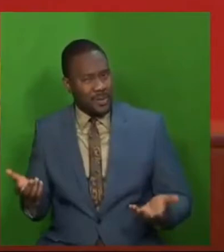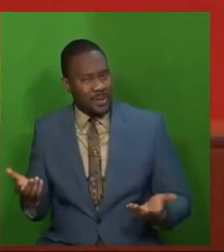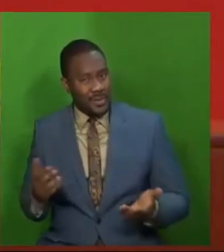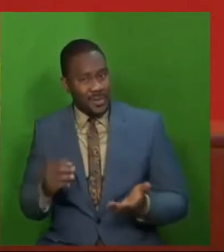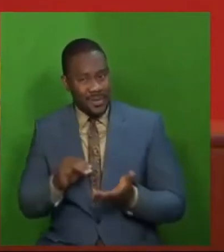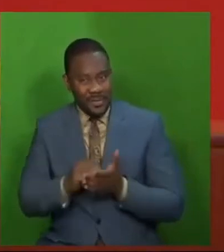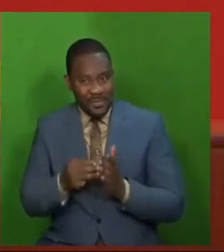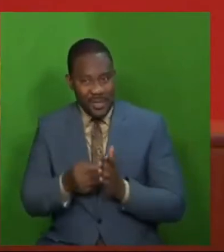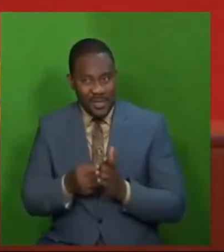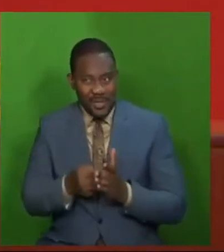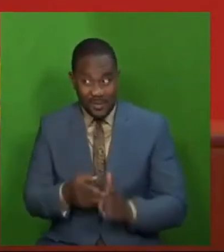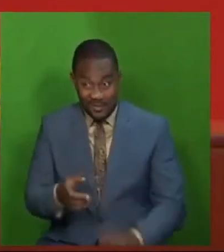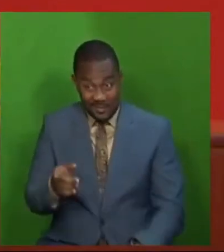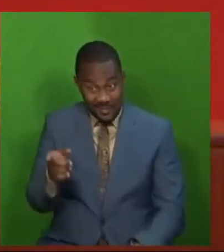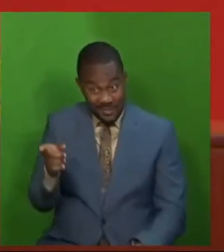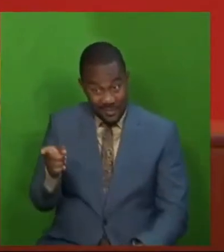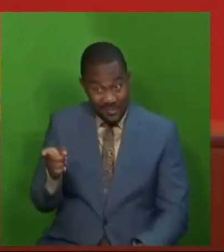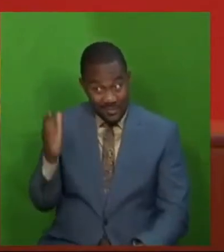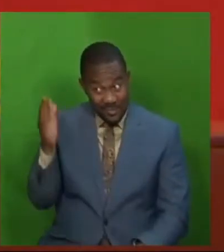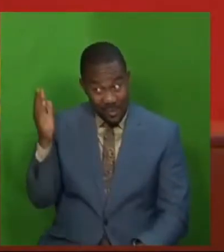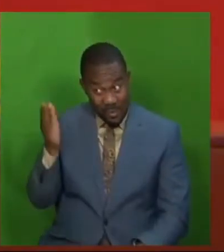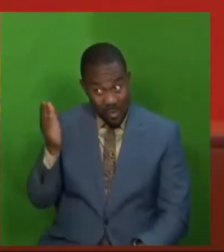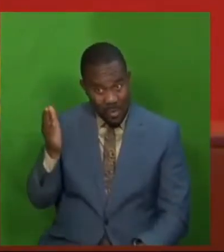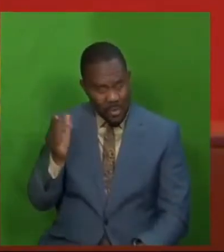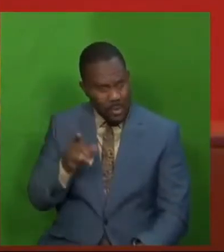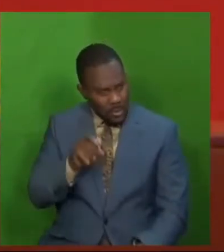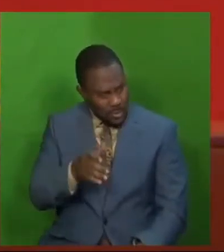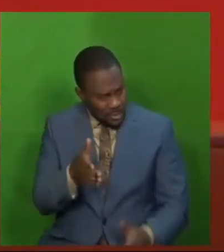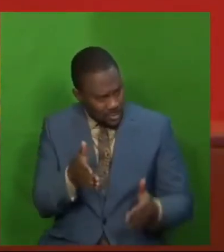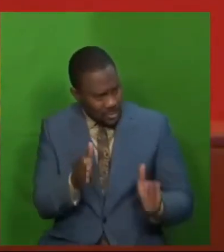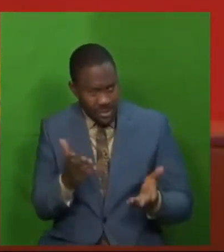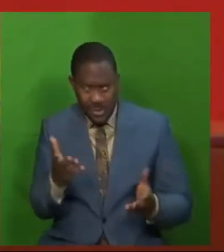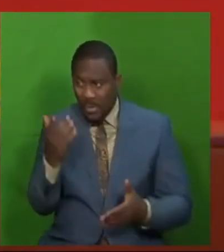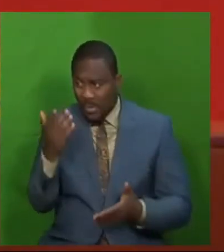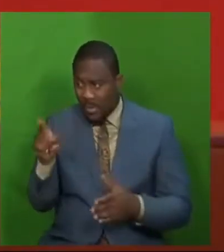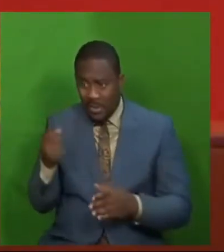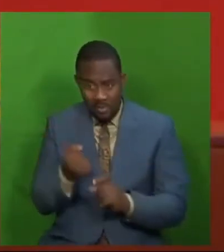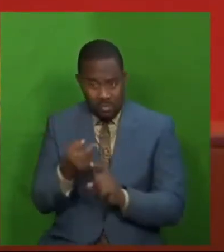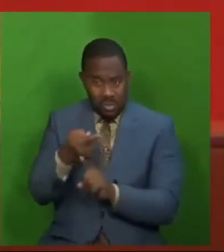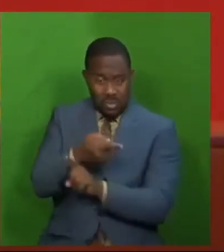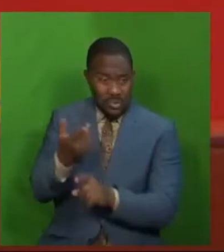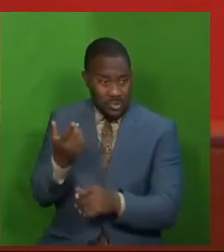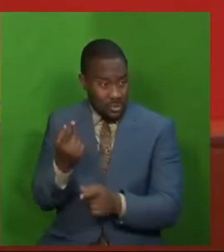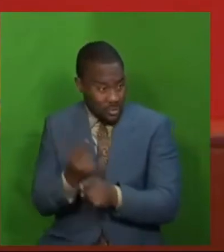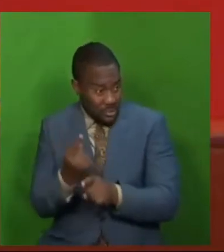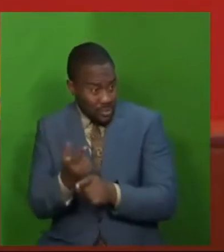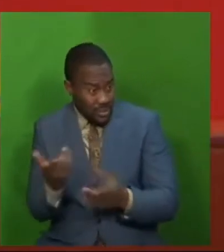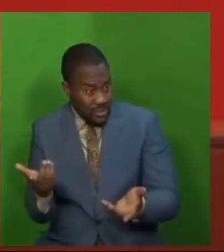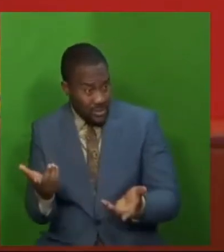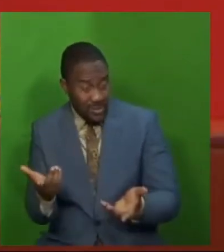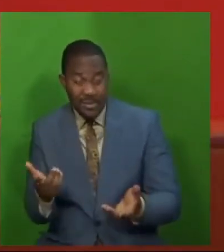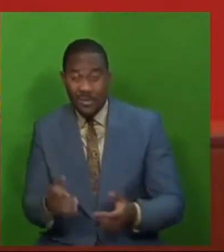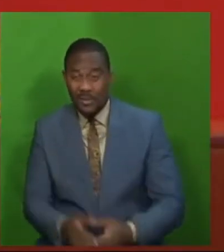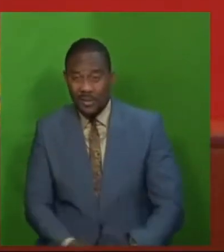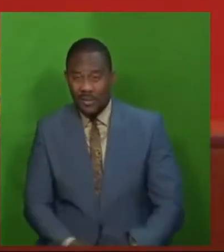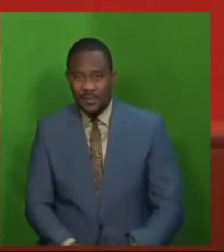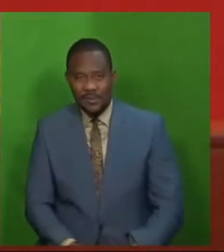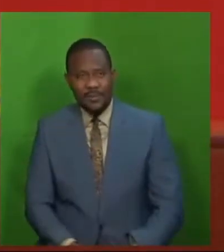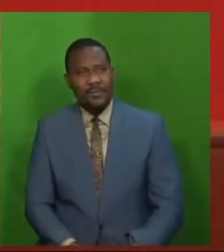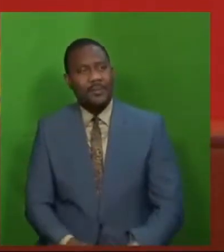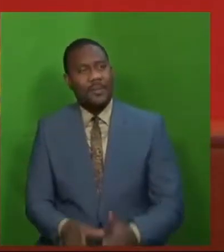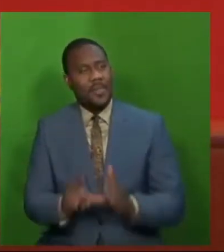member making the submissions has breached an order. So now you move to that